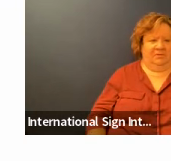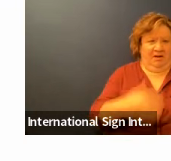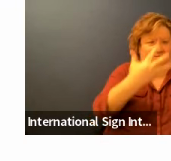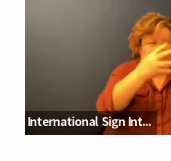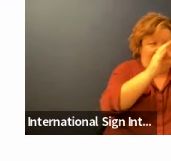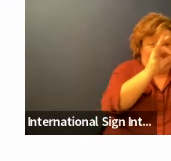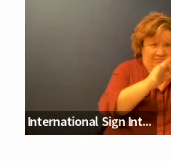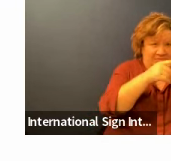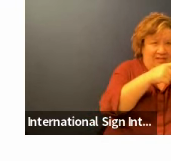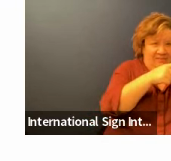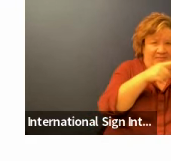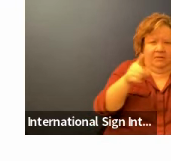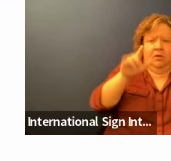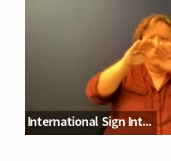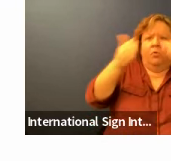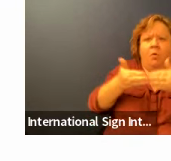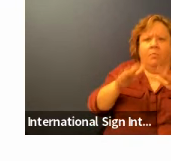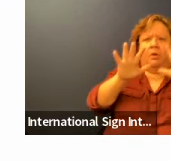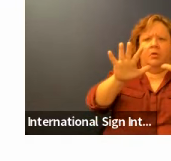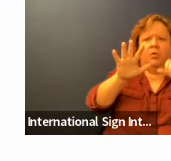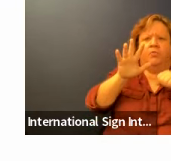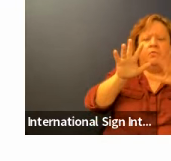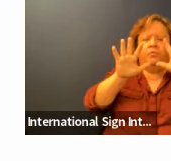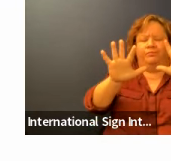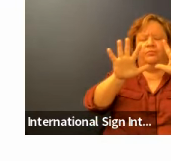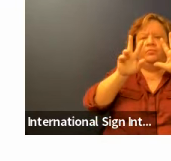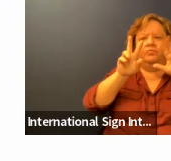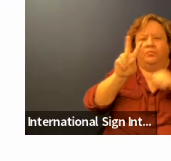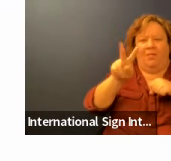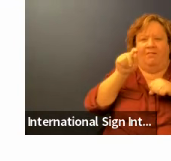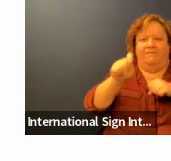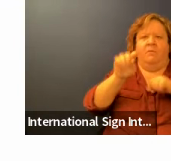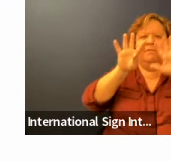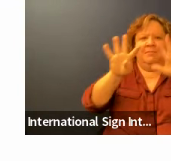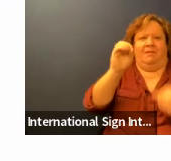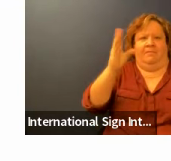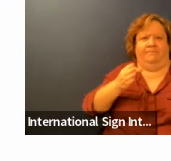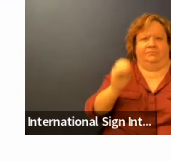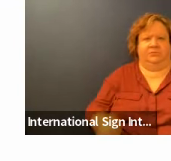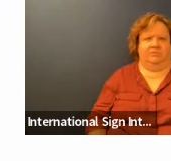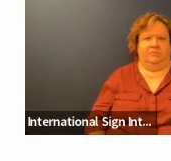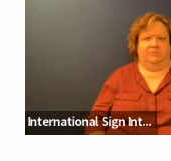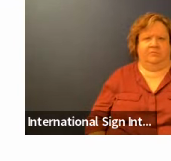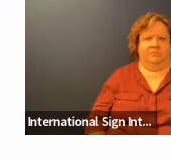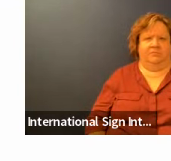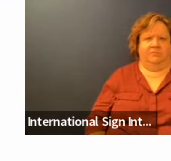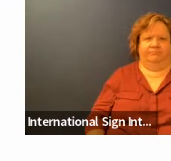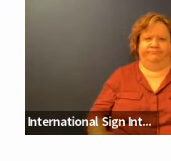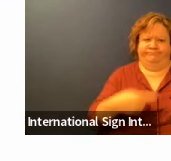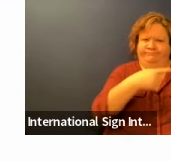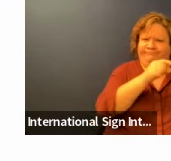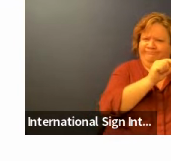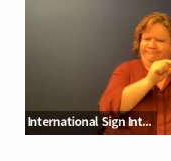concerned because most of our African countries, and especially in sub-Saharan Africa, the existing social protection